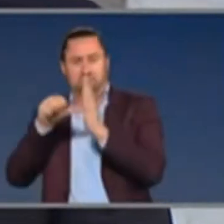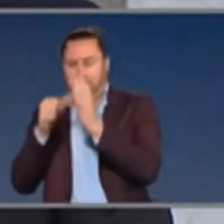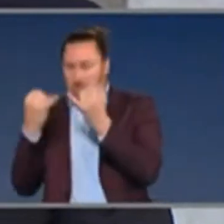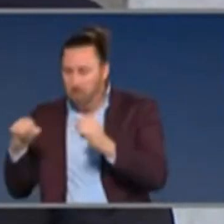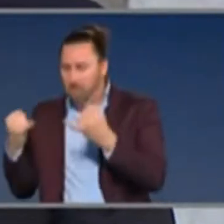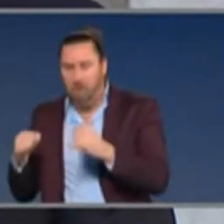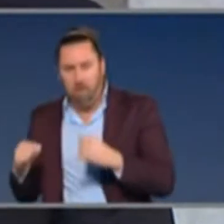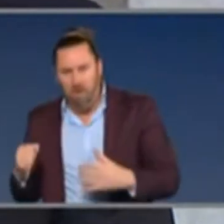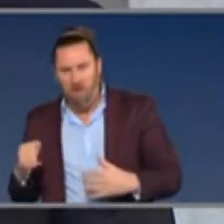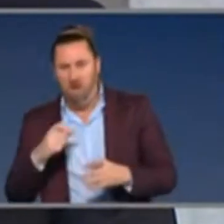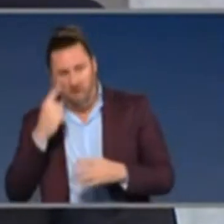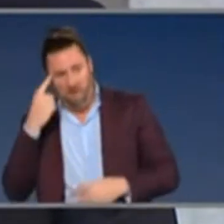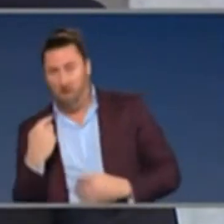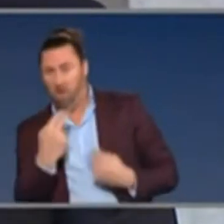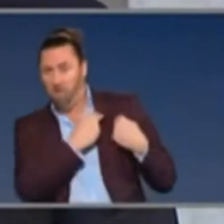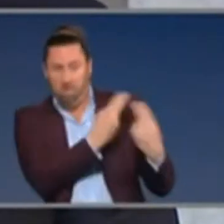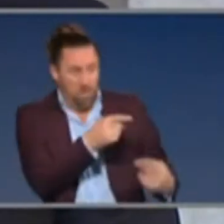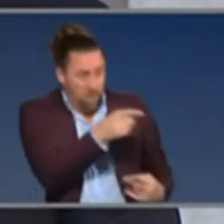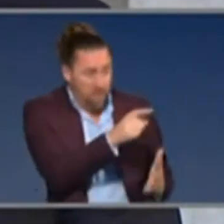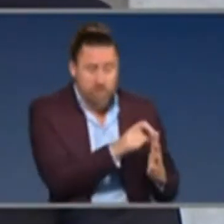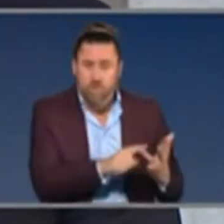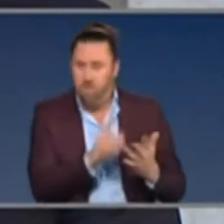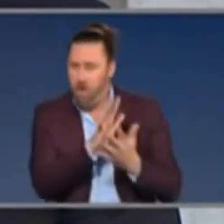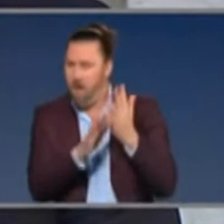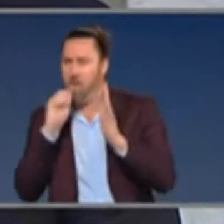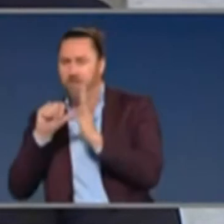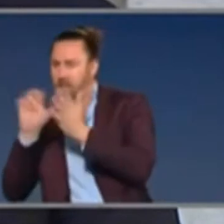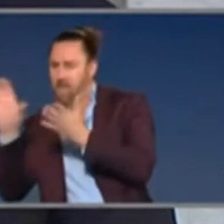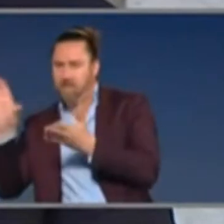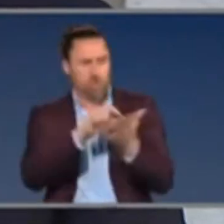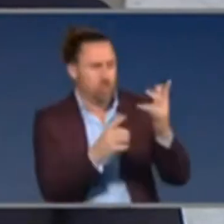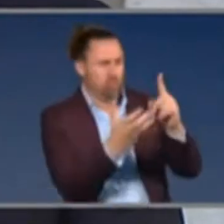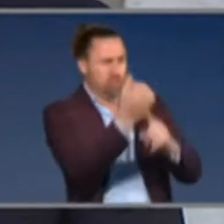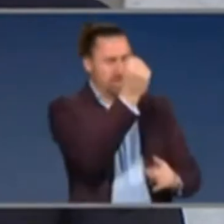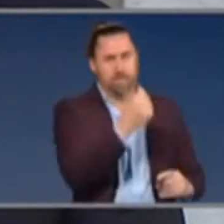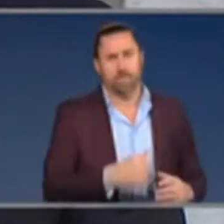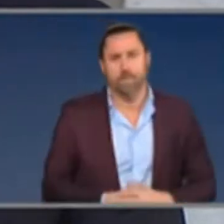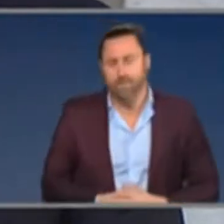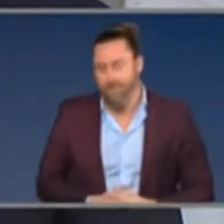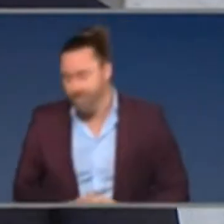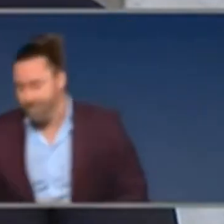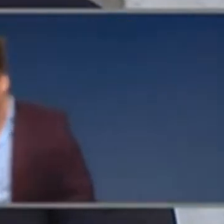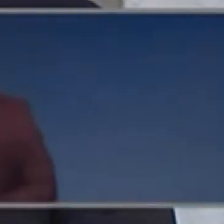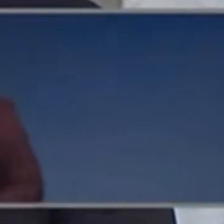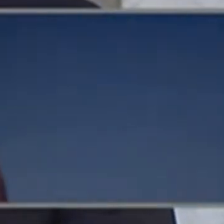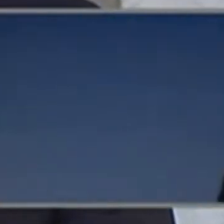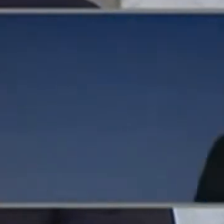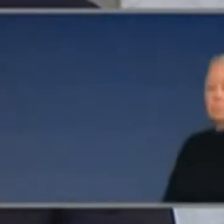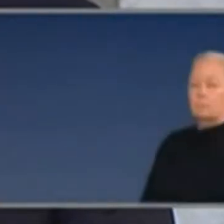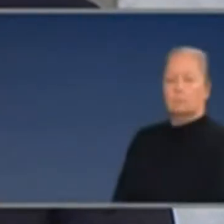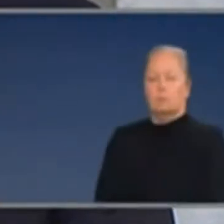how will these community-led organisations be funded to reach these important targets? Well, I think what Pat just